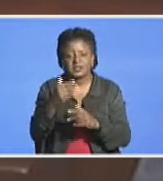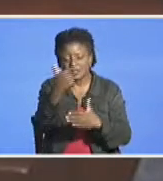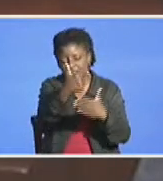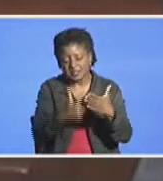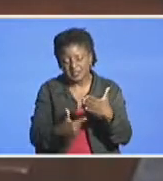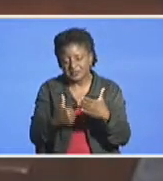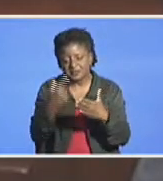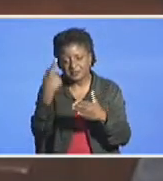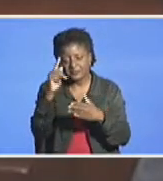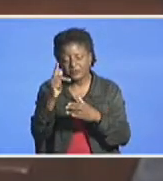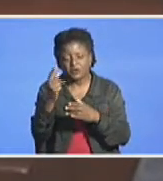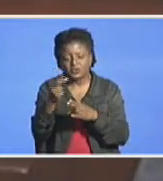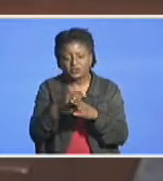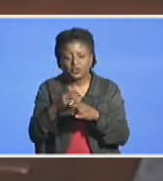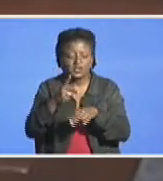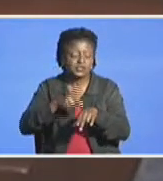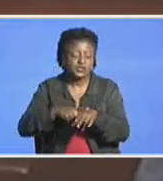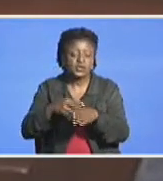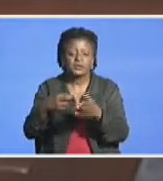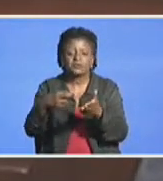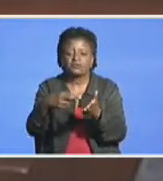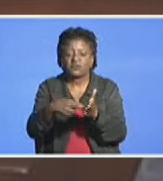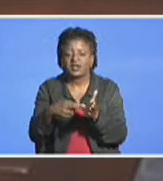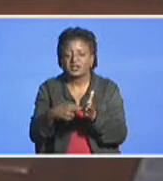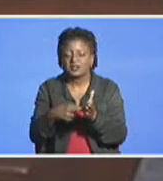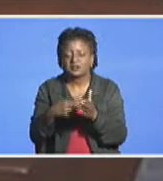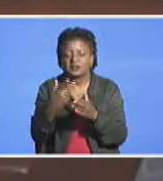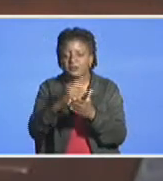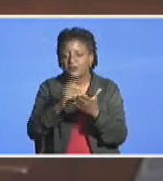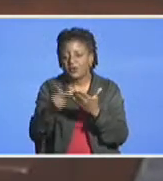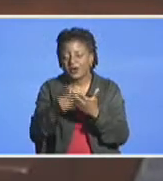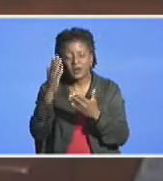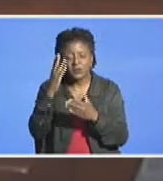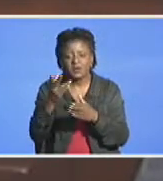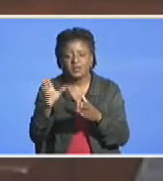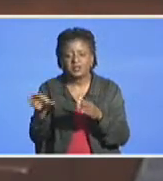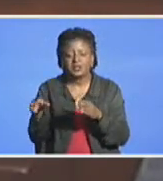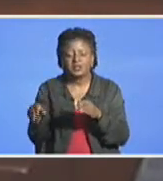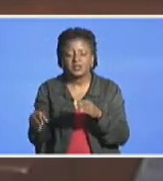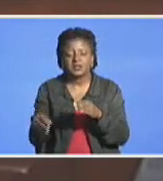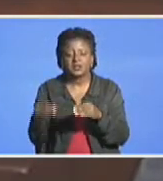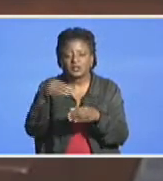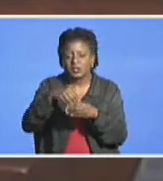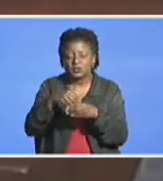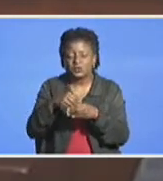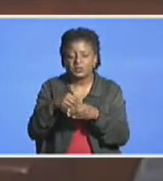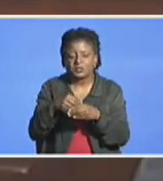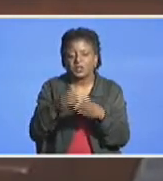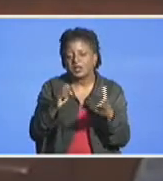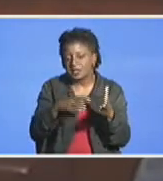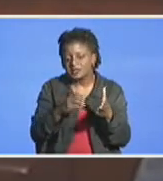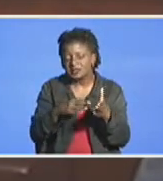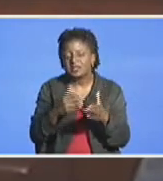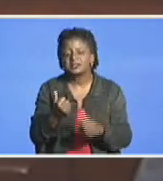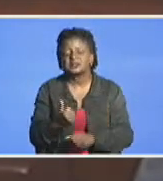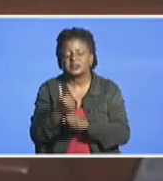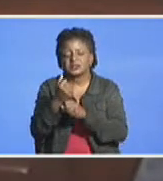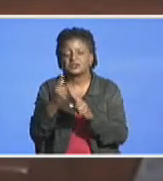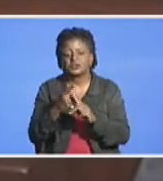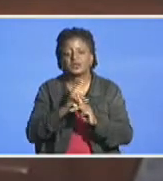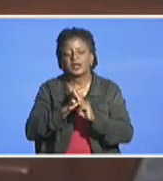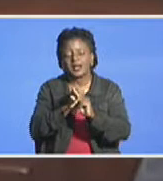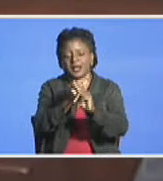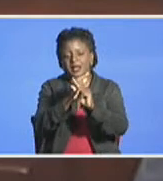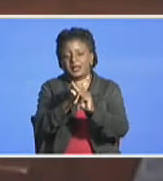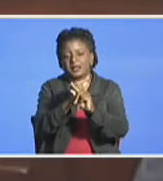rentals. The program, Mr. Speaker, will also include consultancy assistance to help guide applicants on how to